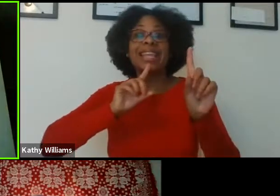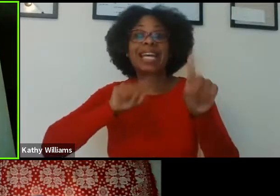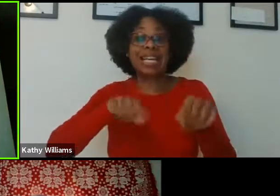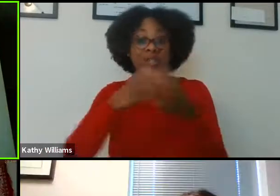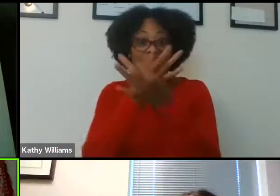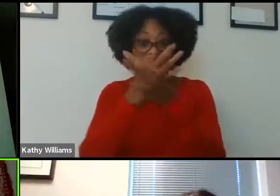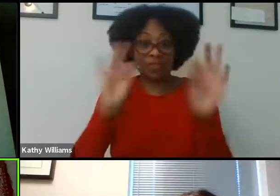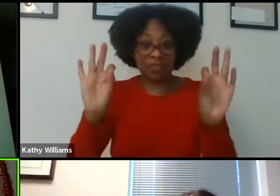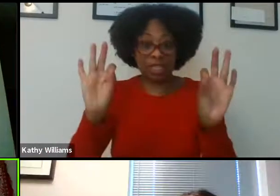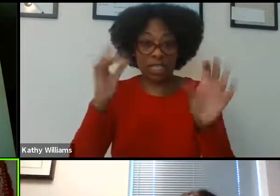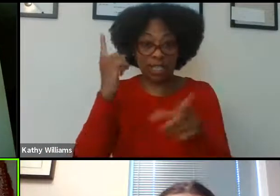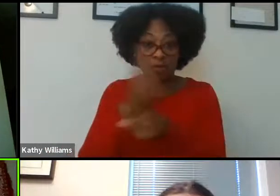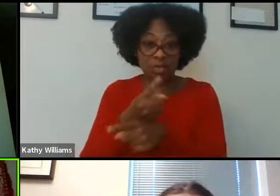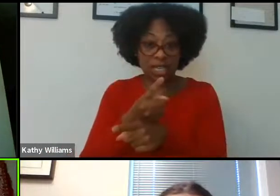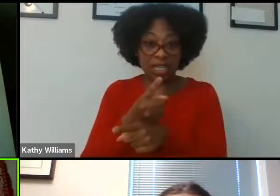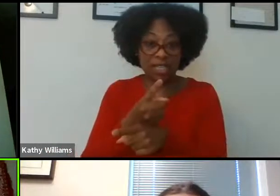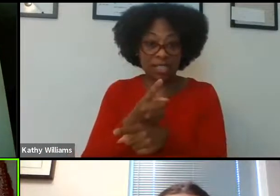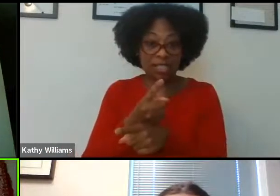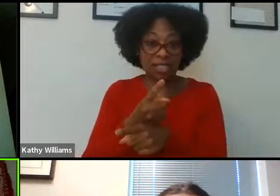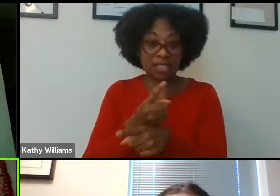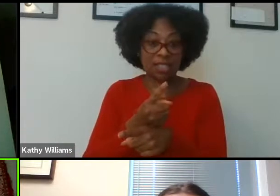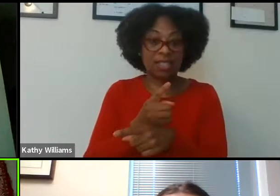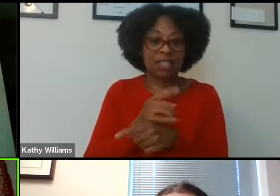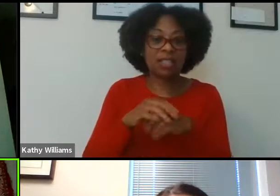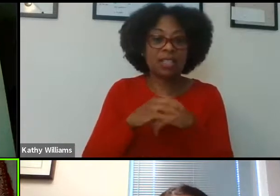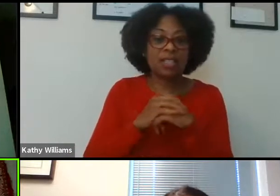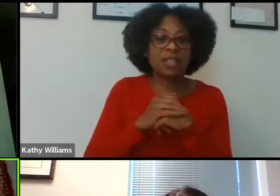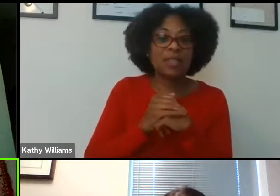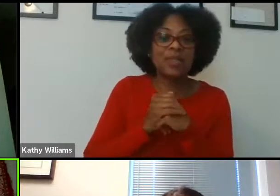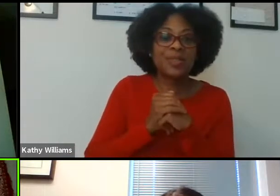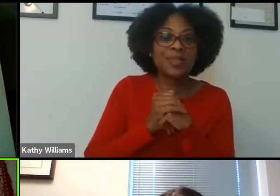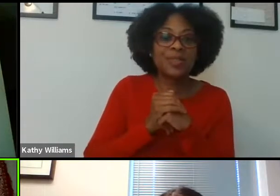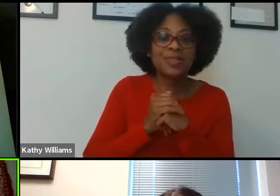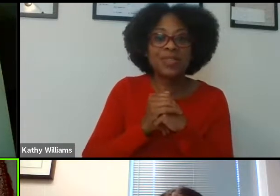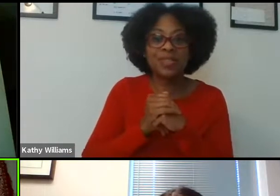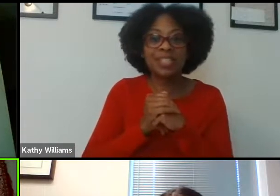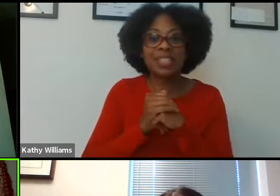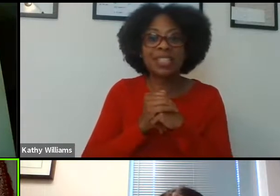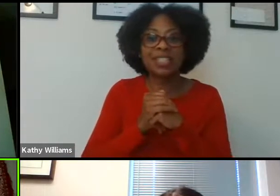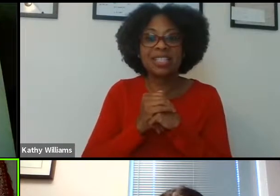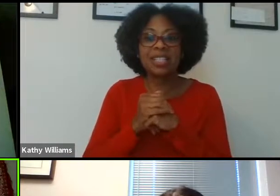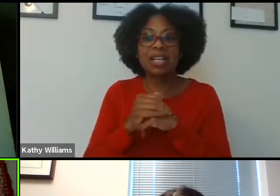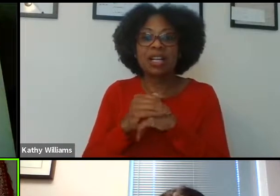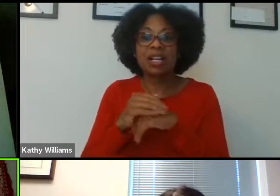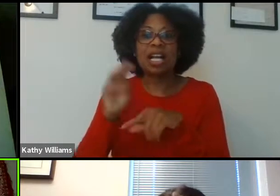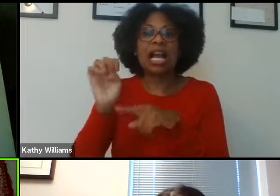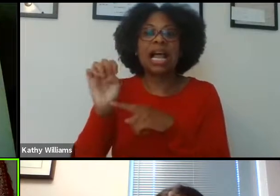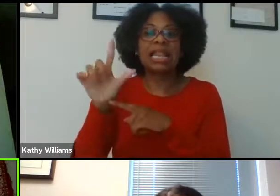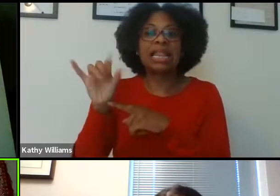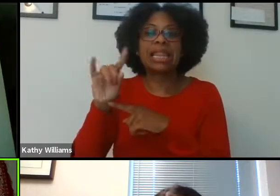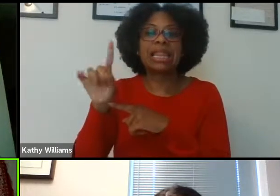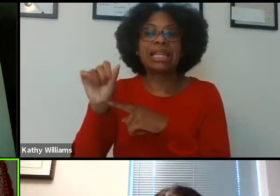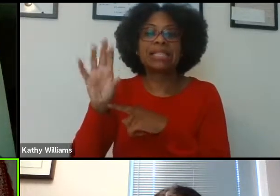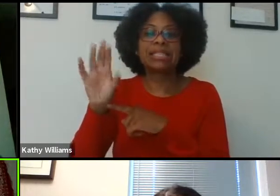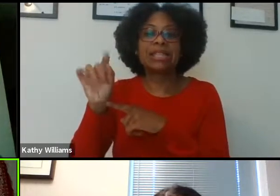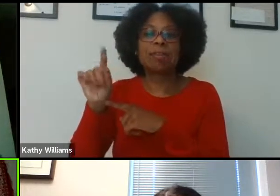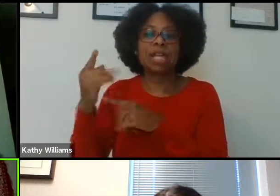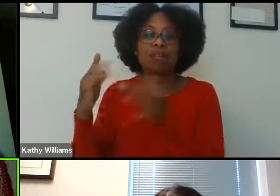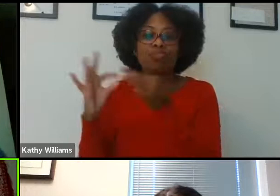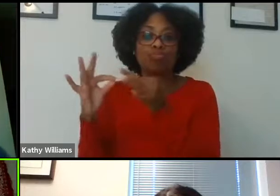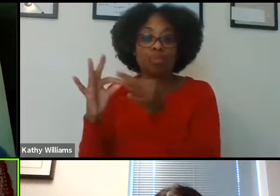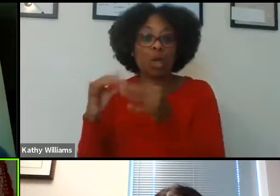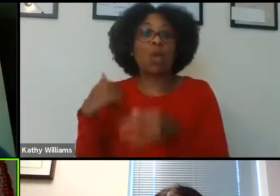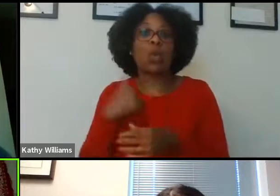Correct, ladies? Yes, actually, some of us, and I specified that we do offer the Social